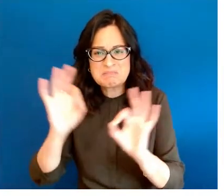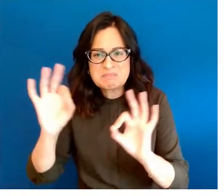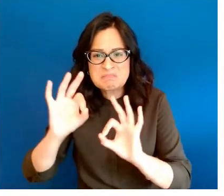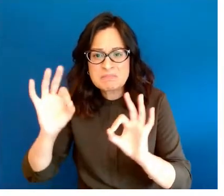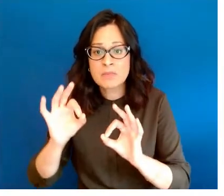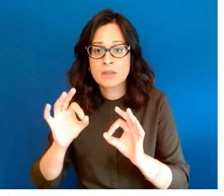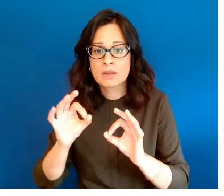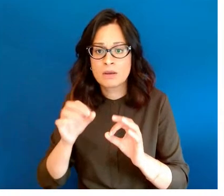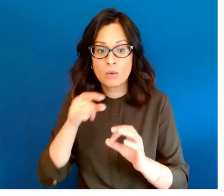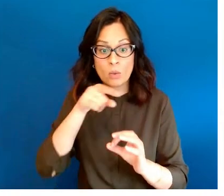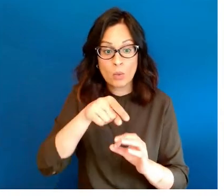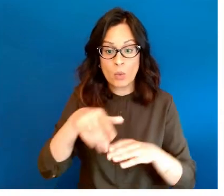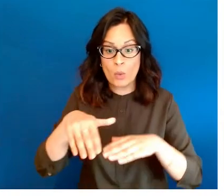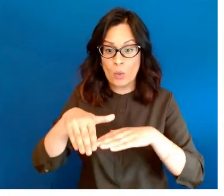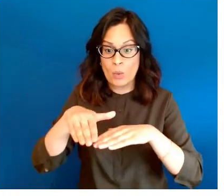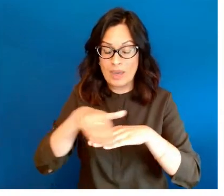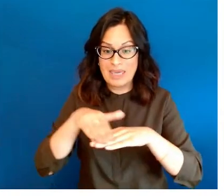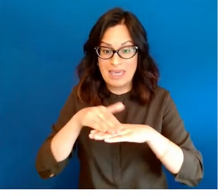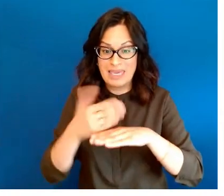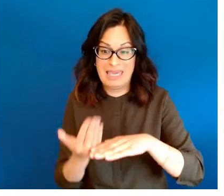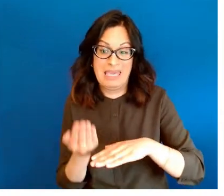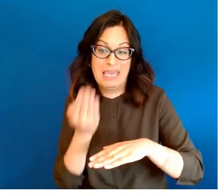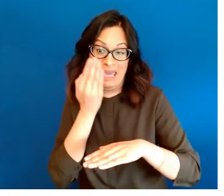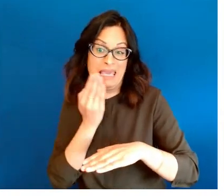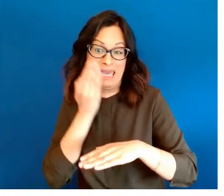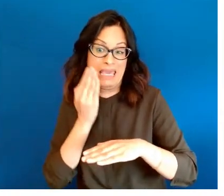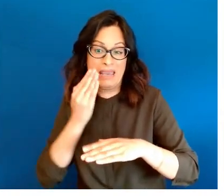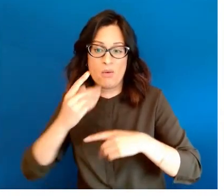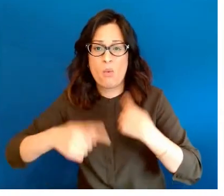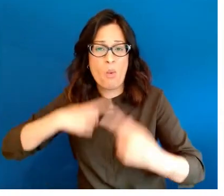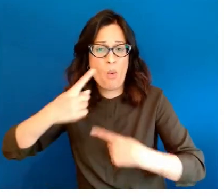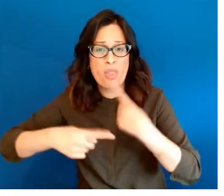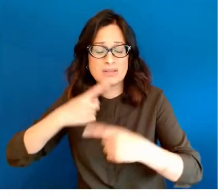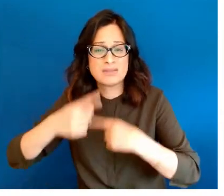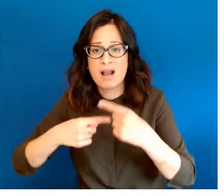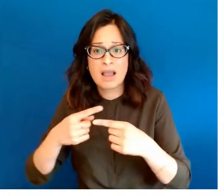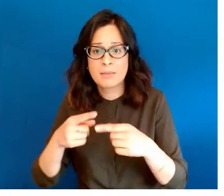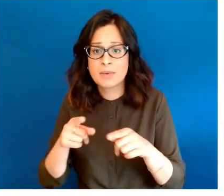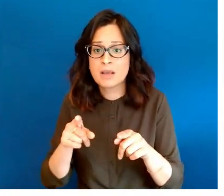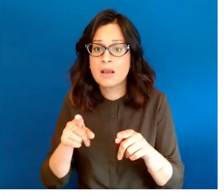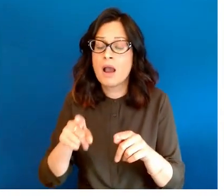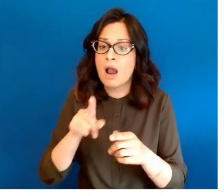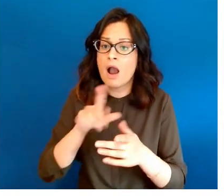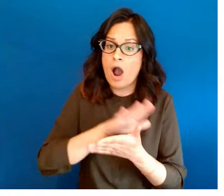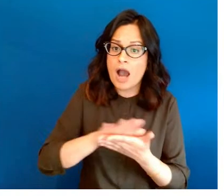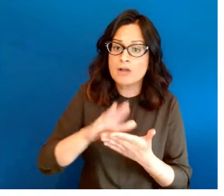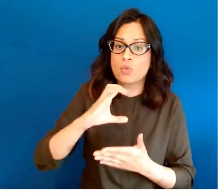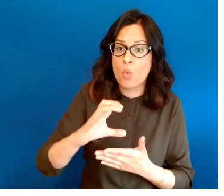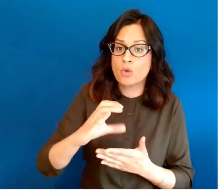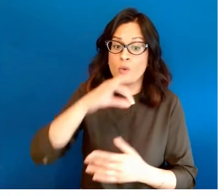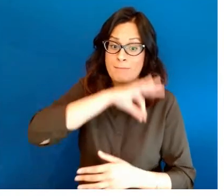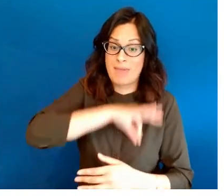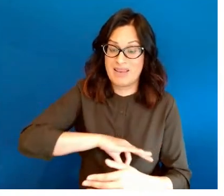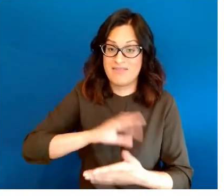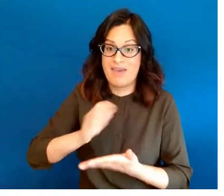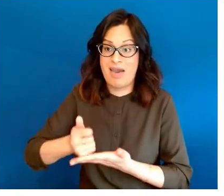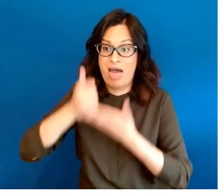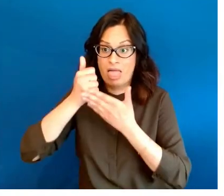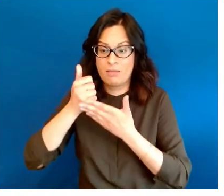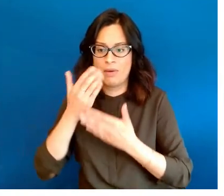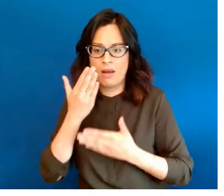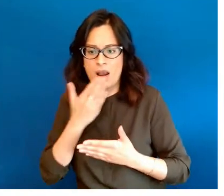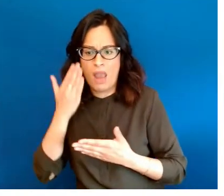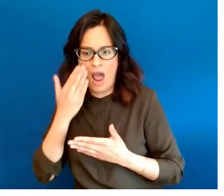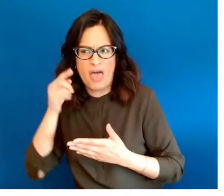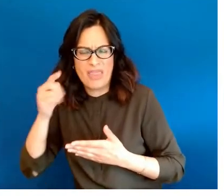preservative that's irritating all the time, just as the hydrocortisone is benefiting it, that the preservative is irritating. So I would make sure